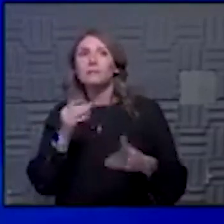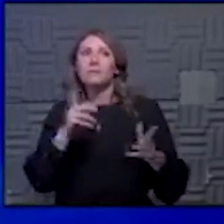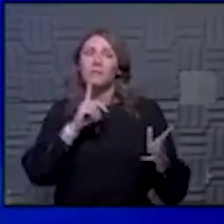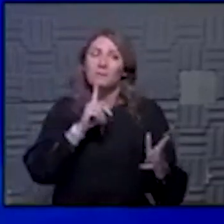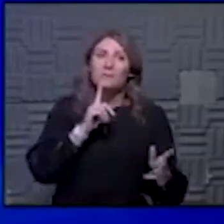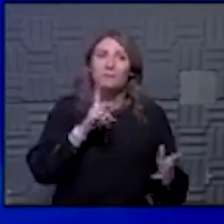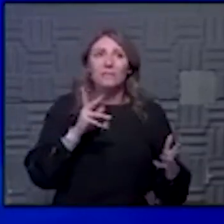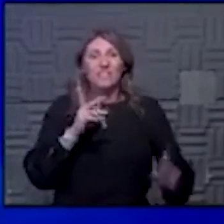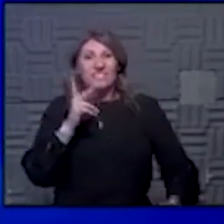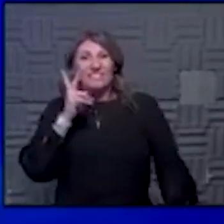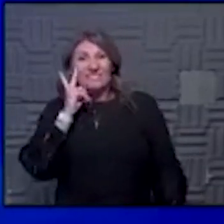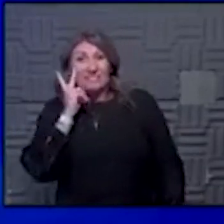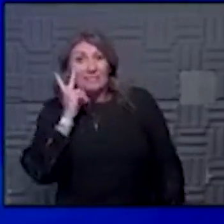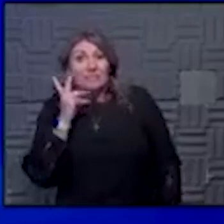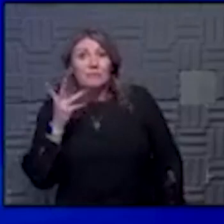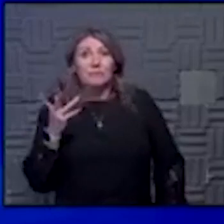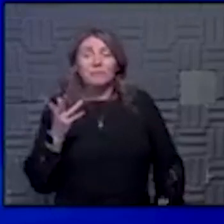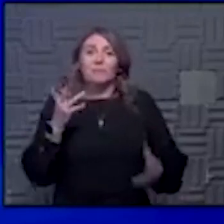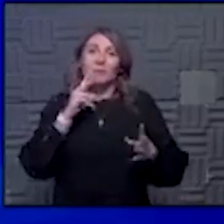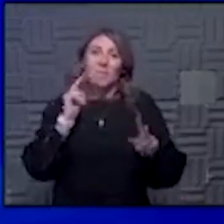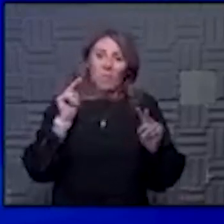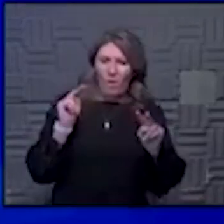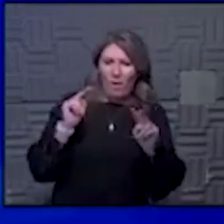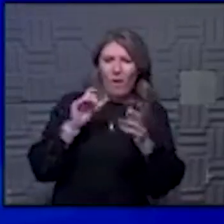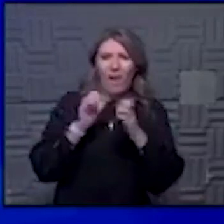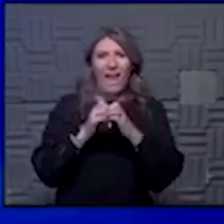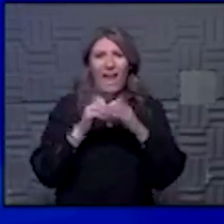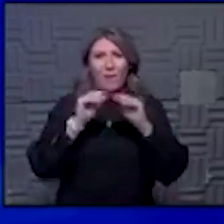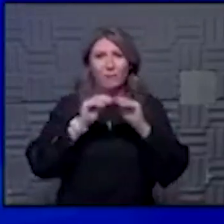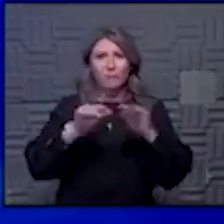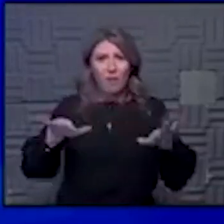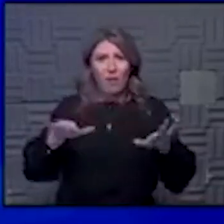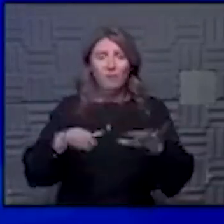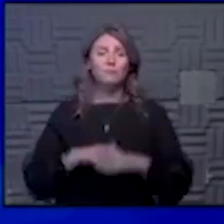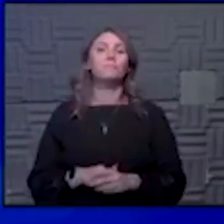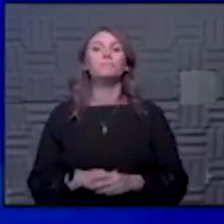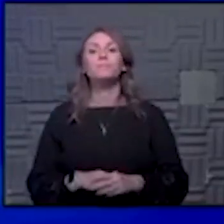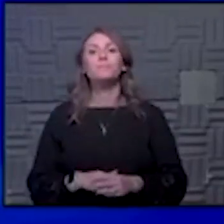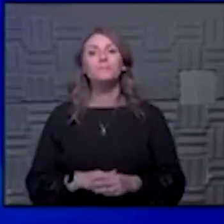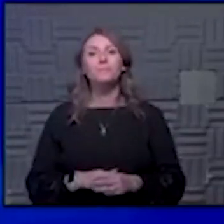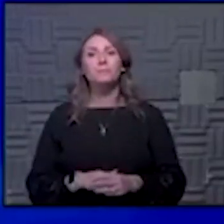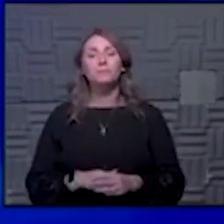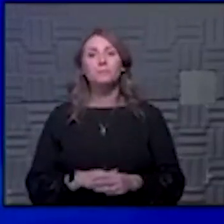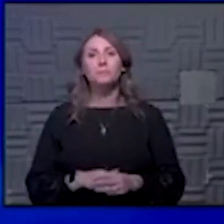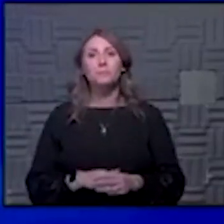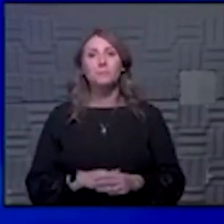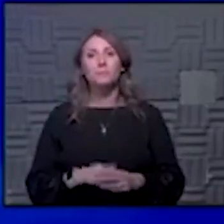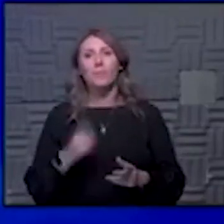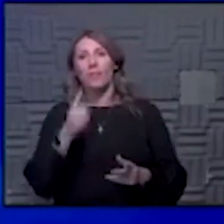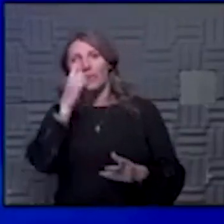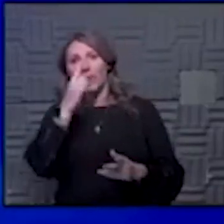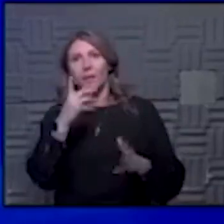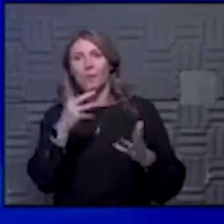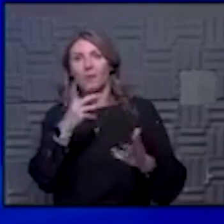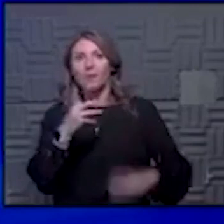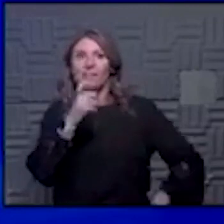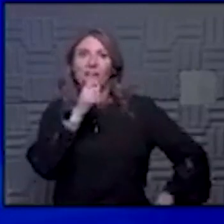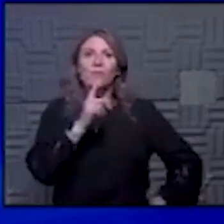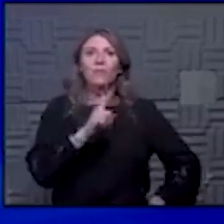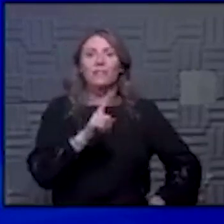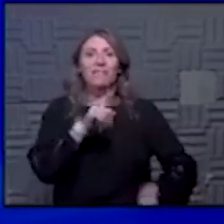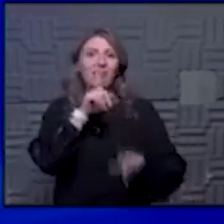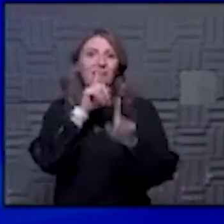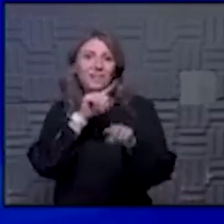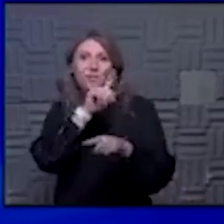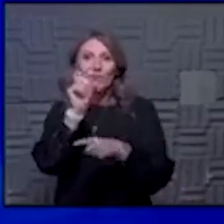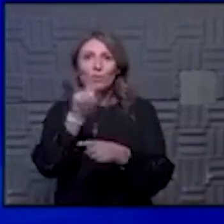bit in terms of watching how this travels. I think that people say, "Oh, you're not really answering the question." Actually, no, I think we